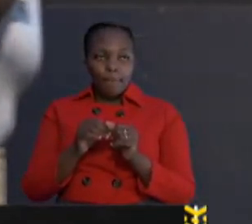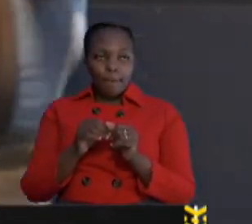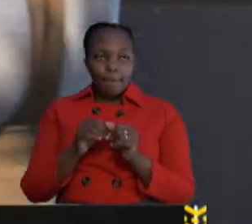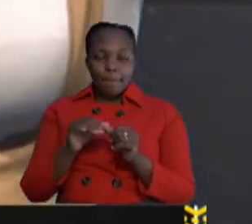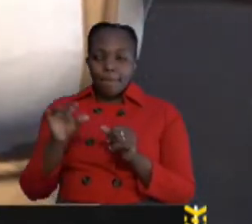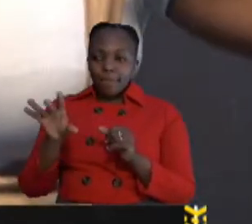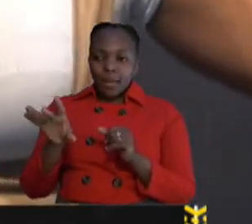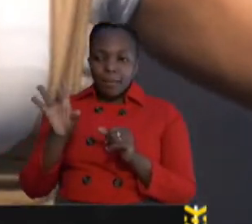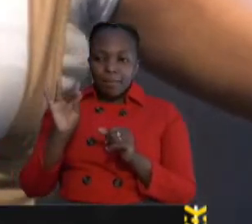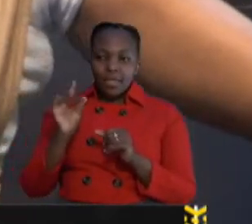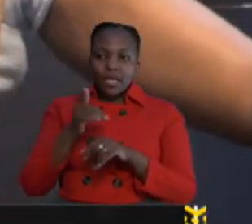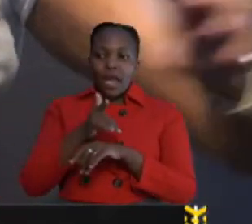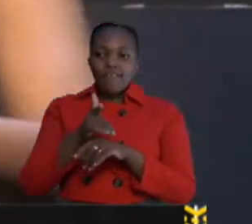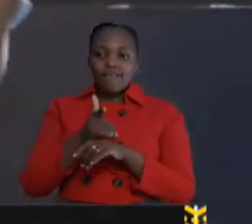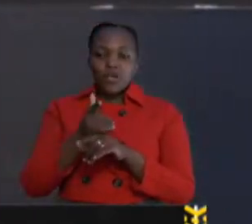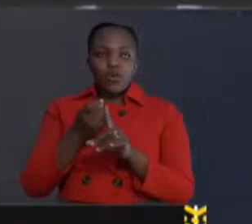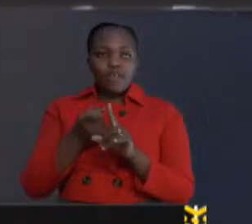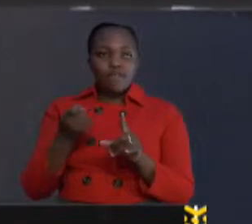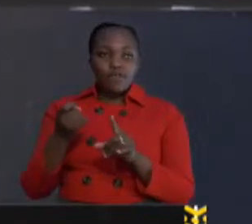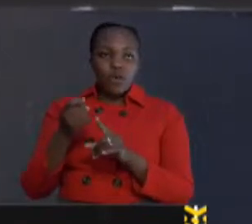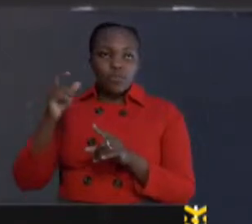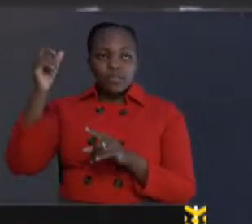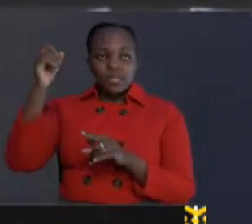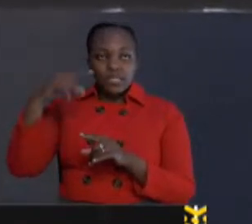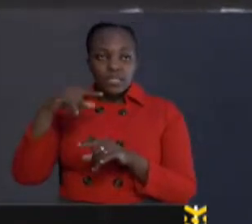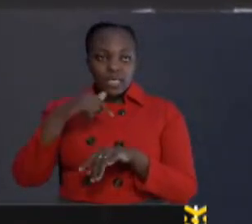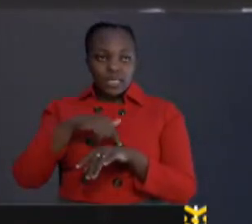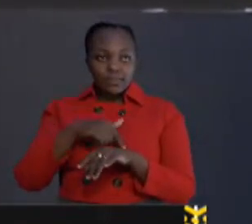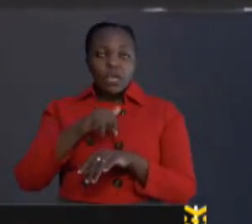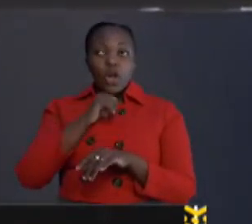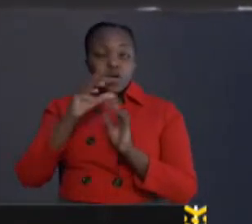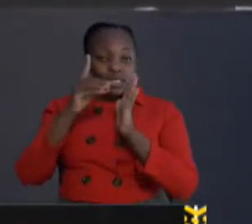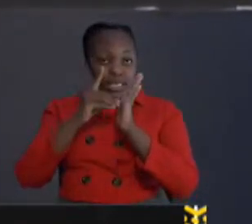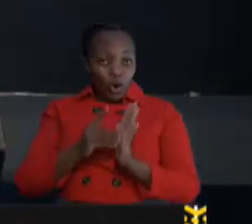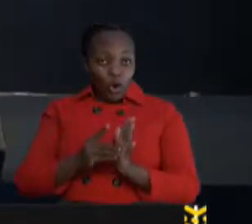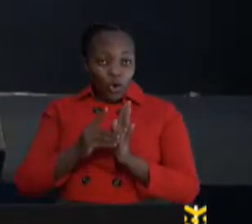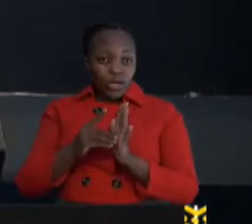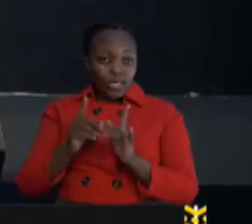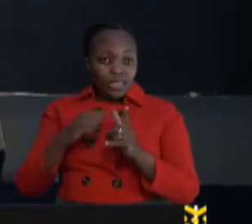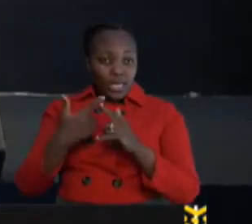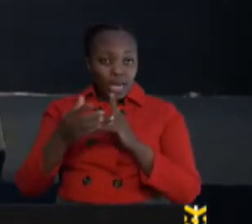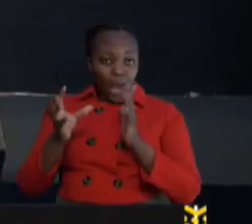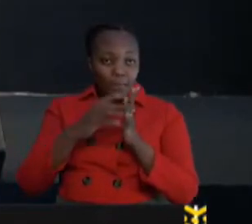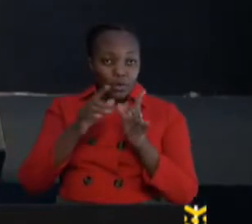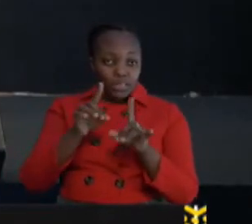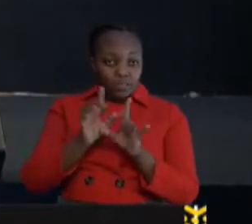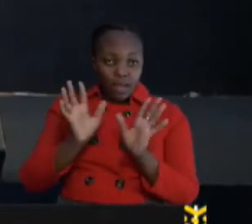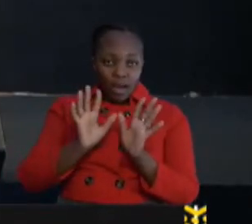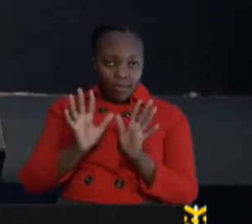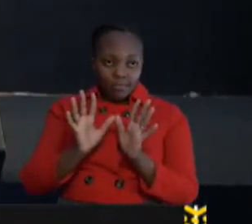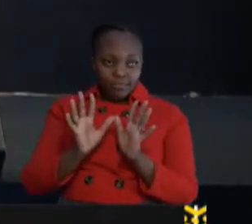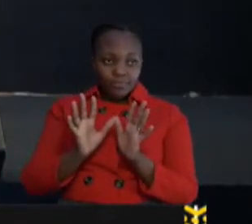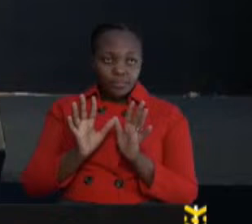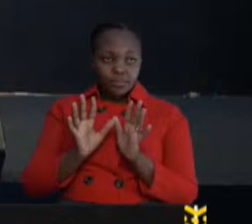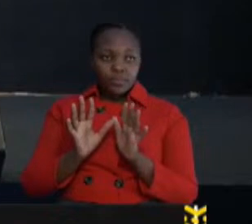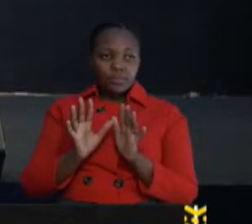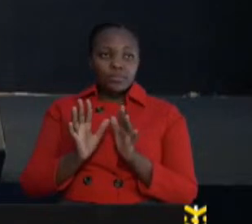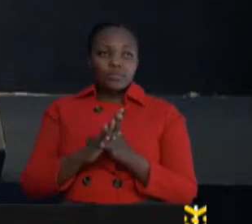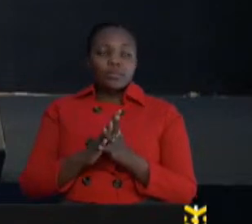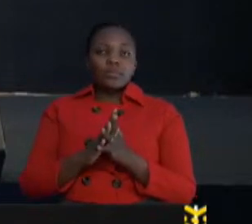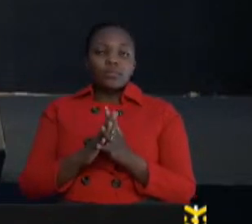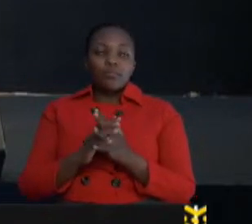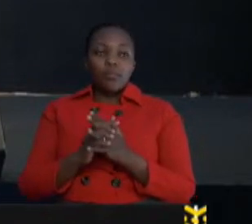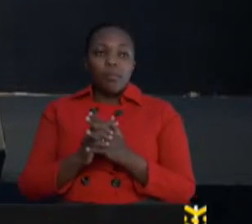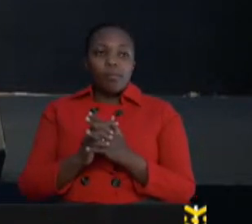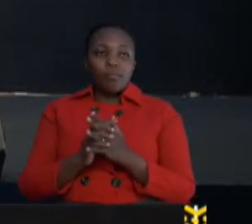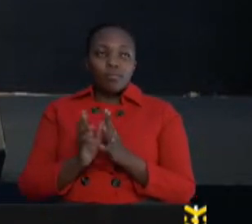take a video from StarTimes, not download it and upload it. I mean, get it on the platform, duet that